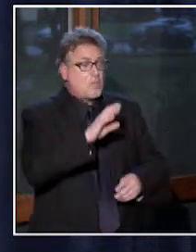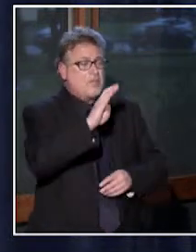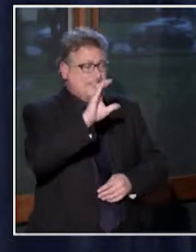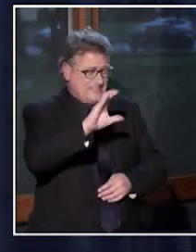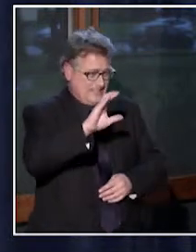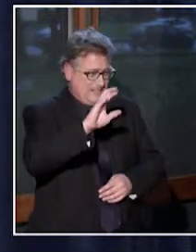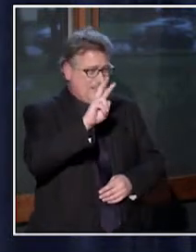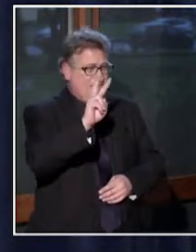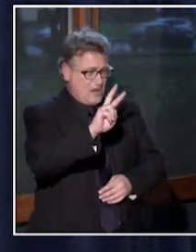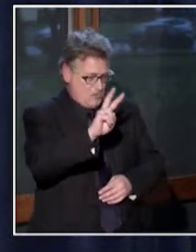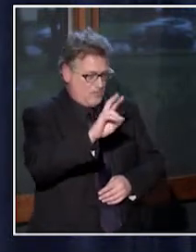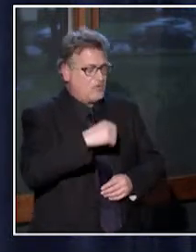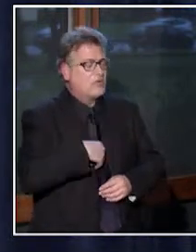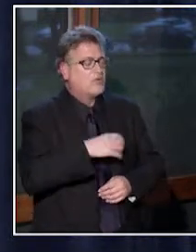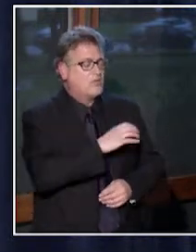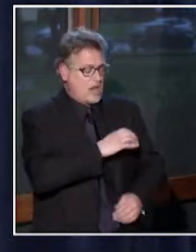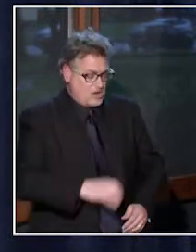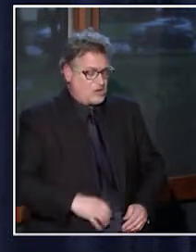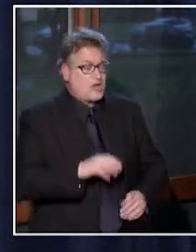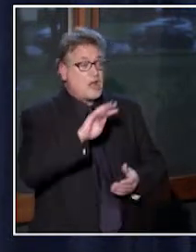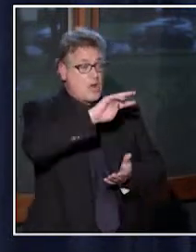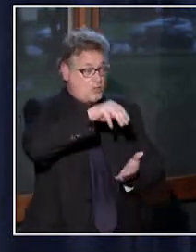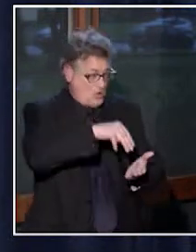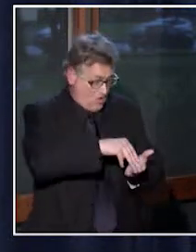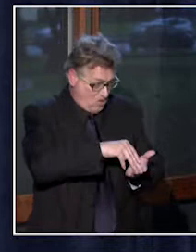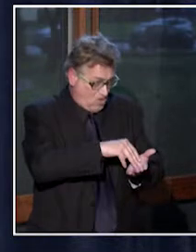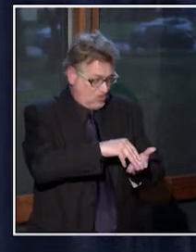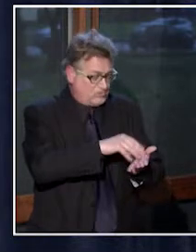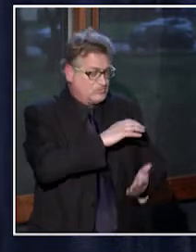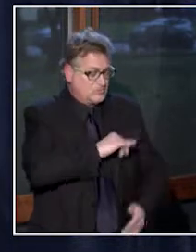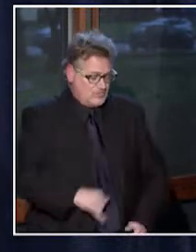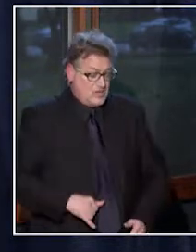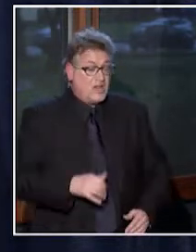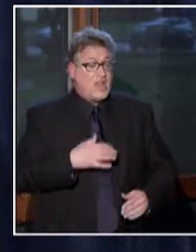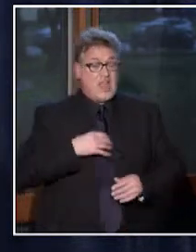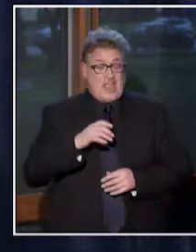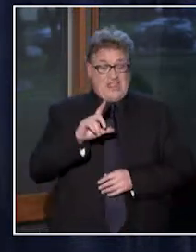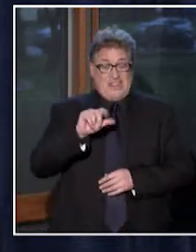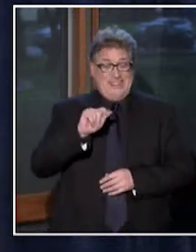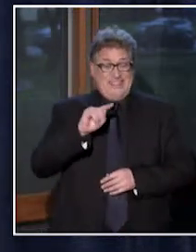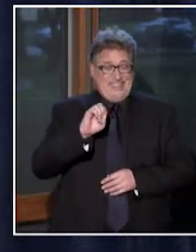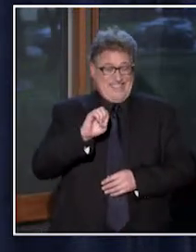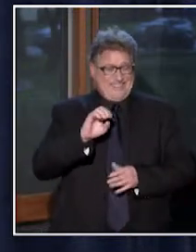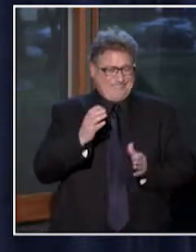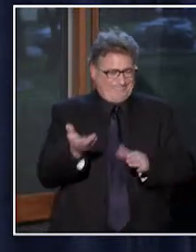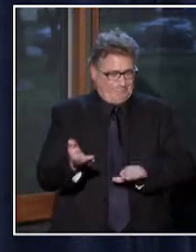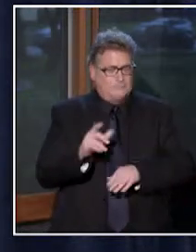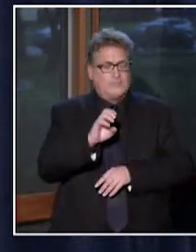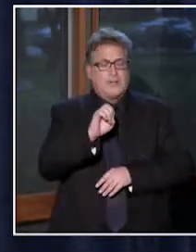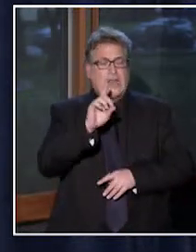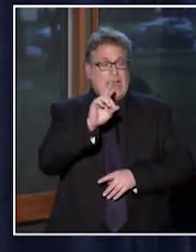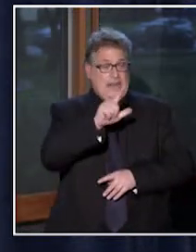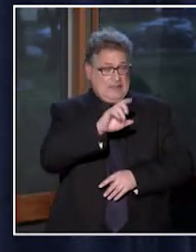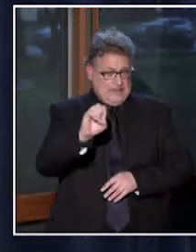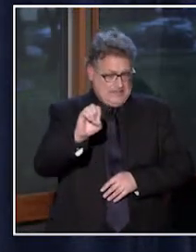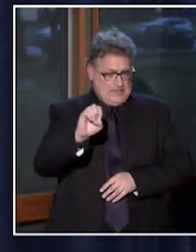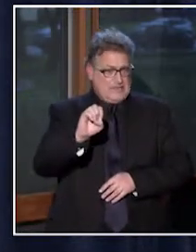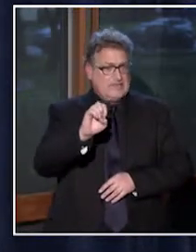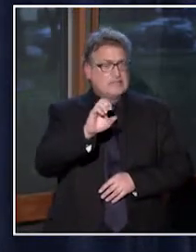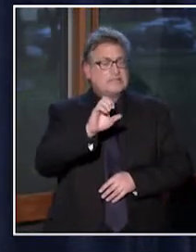Montreal, and my friend, the late Ed Lee, the former mayor of the city of San